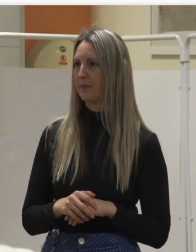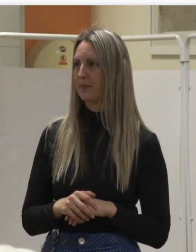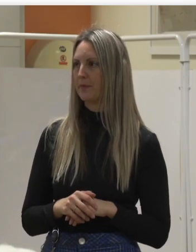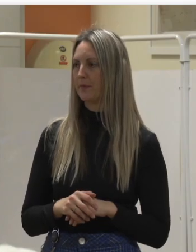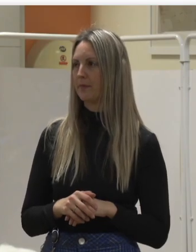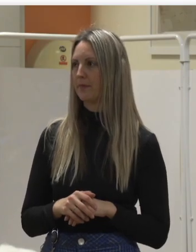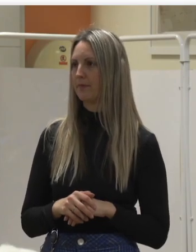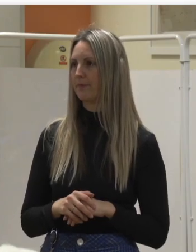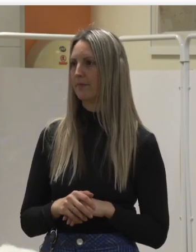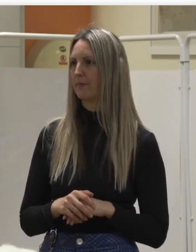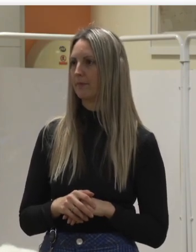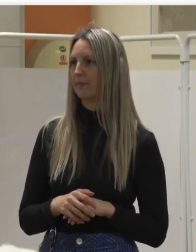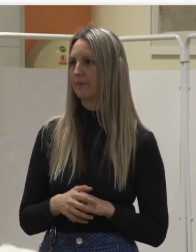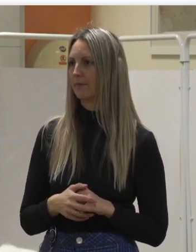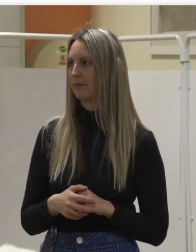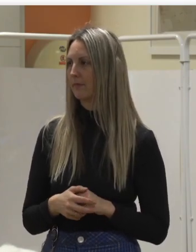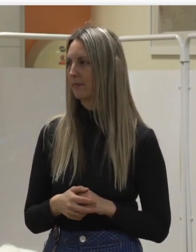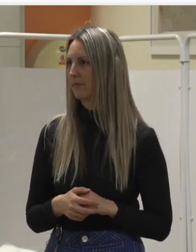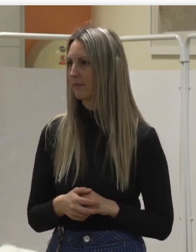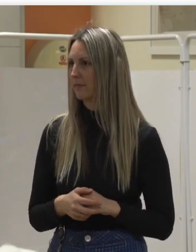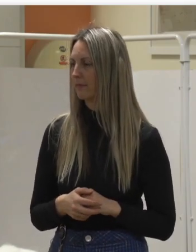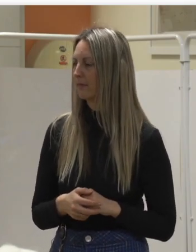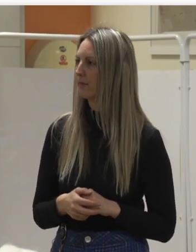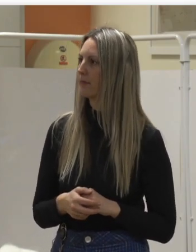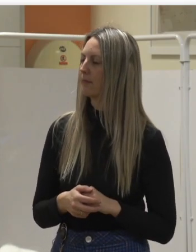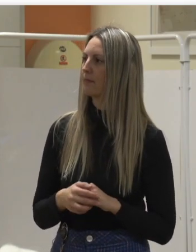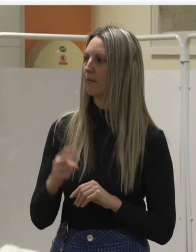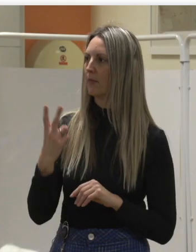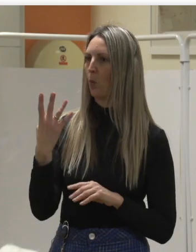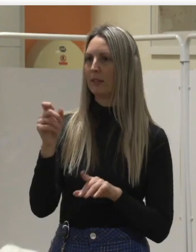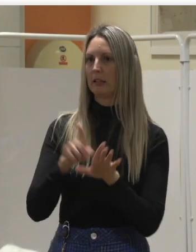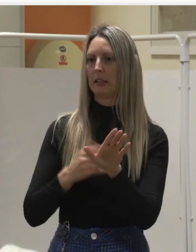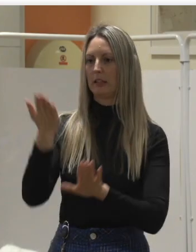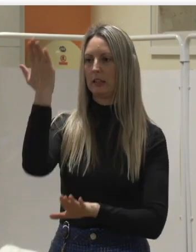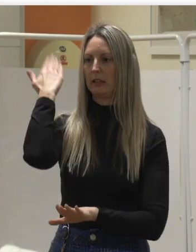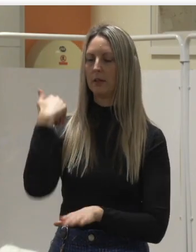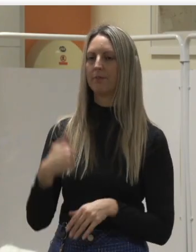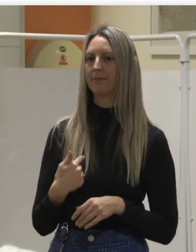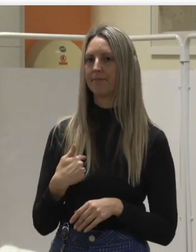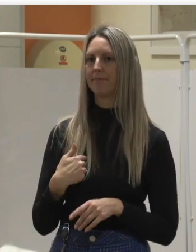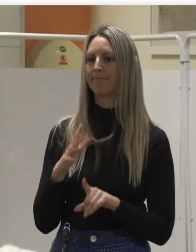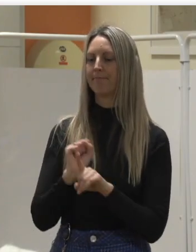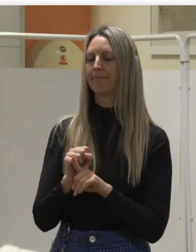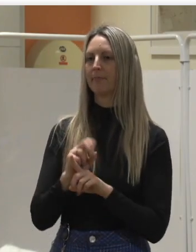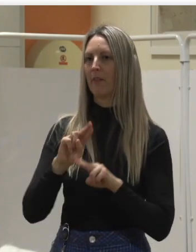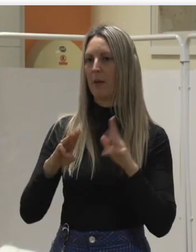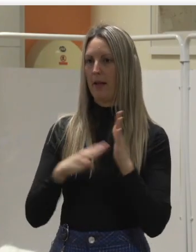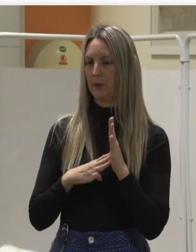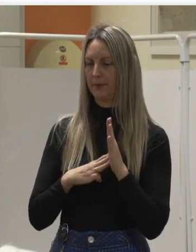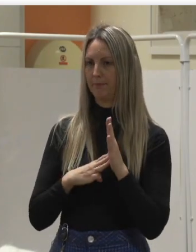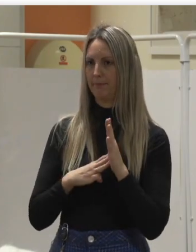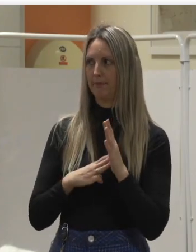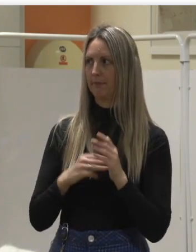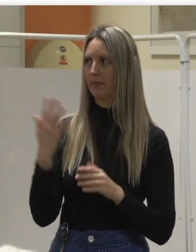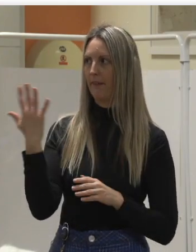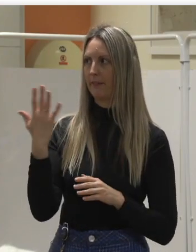Can I ask one? Yes, sure. 20 years ago, I was diagnosed with fibromyalgia. 15 years ago,